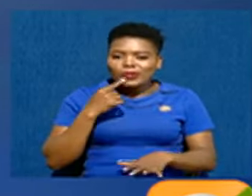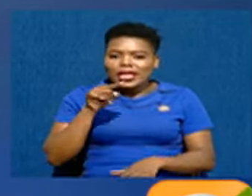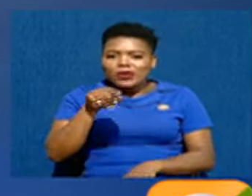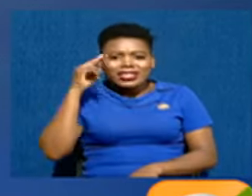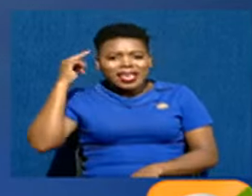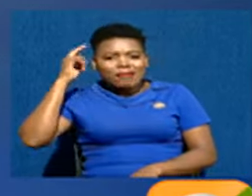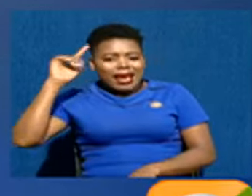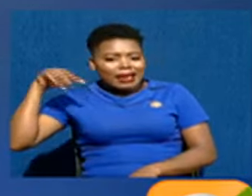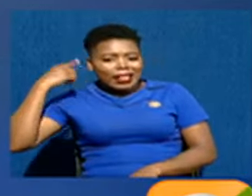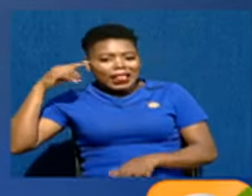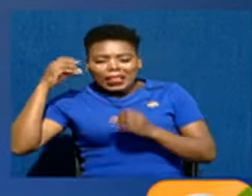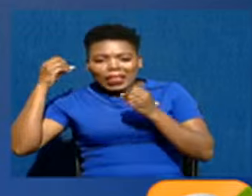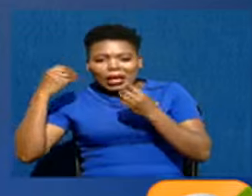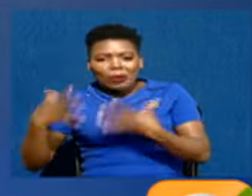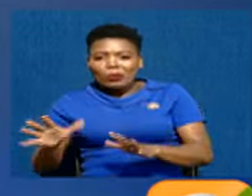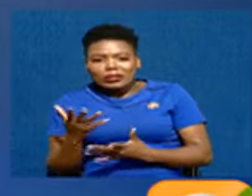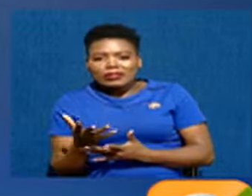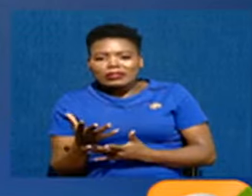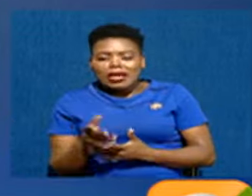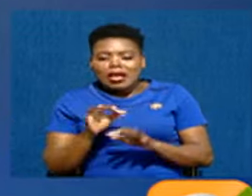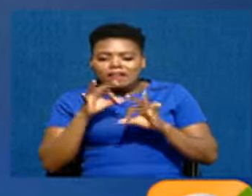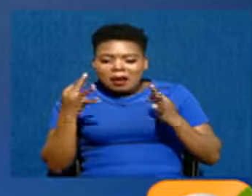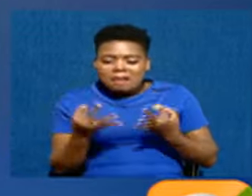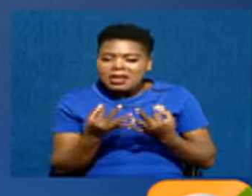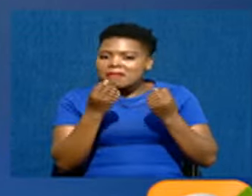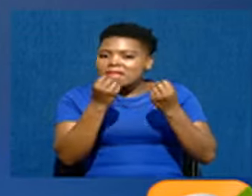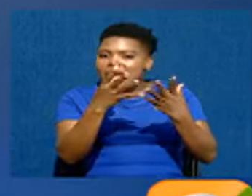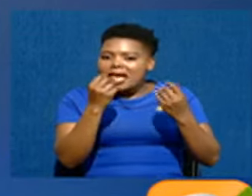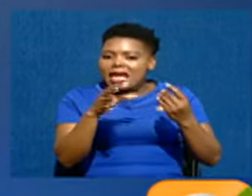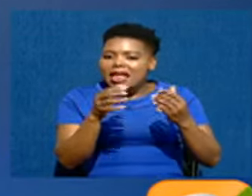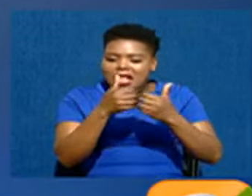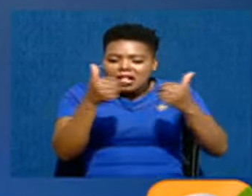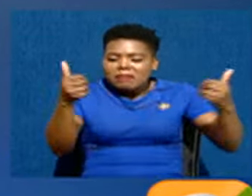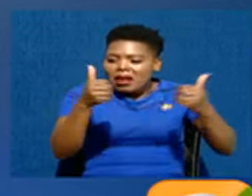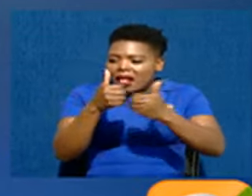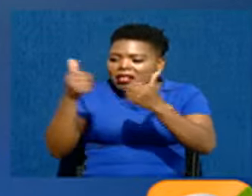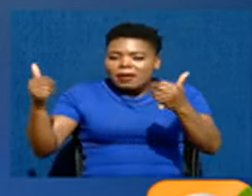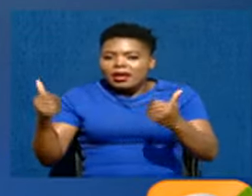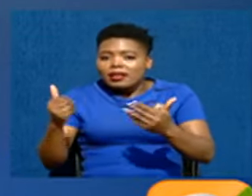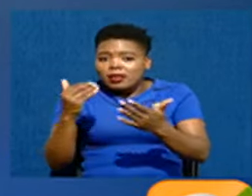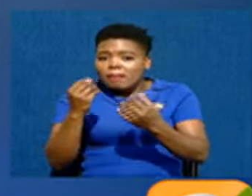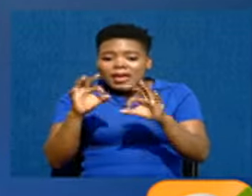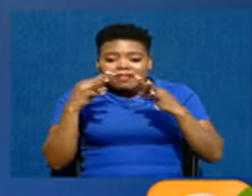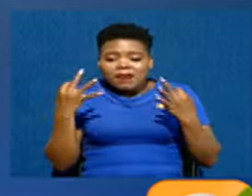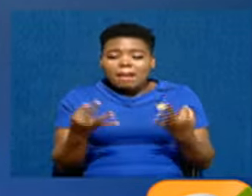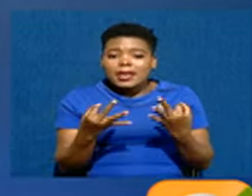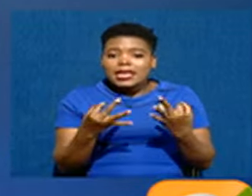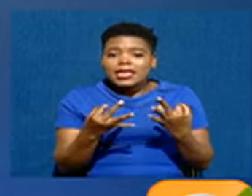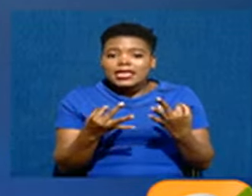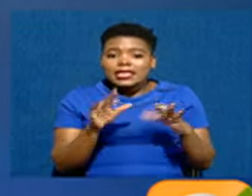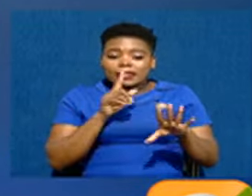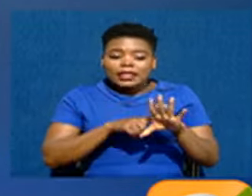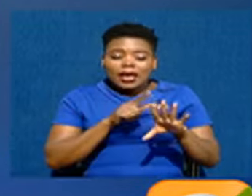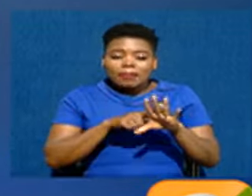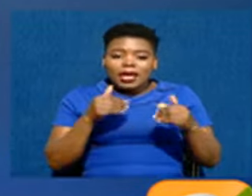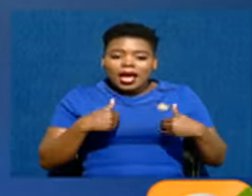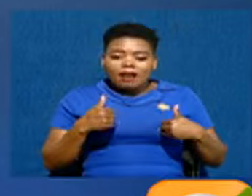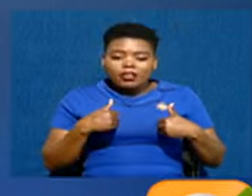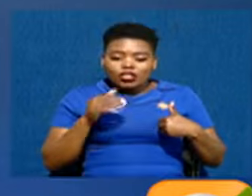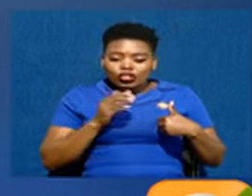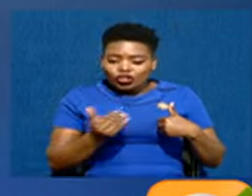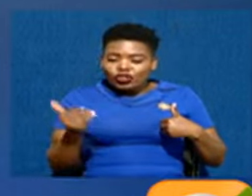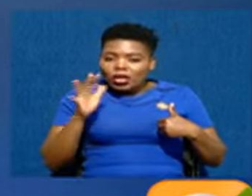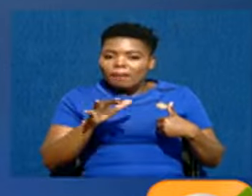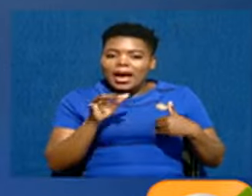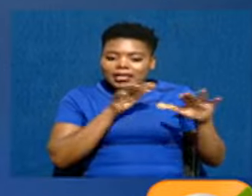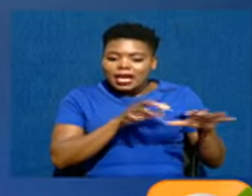know that a lot of people stay silent. A lot of families also don't come out to talk about the challenges their loved ones are facing in terms yeah. of mental health. What would